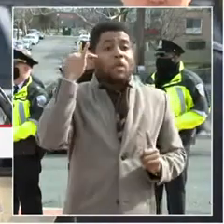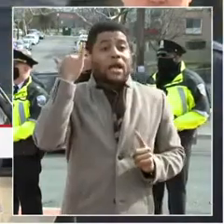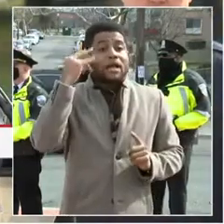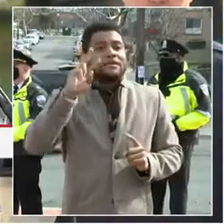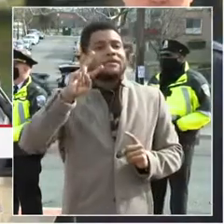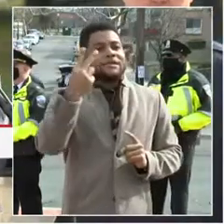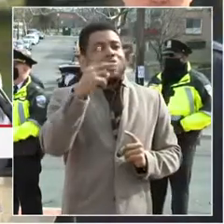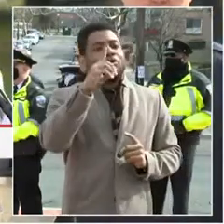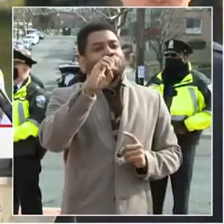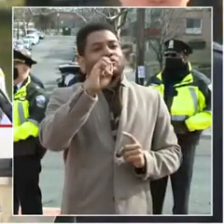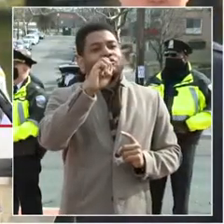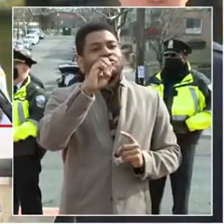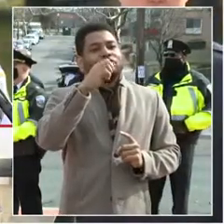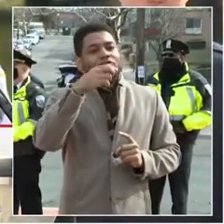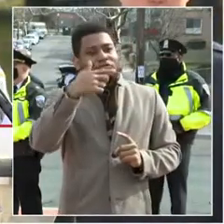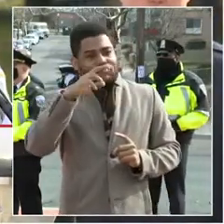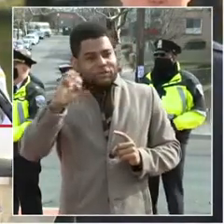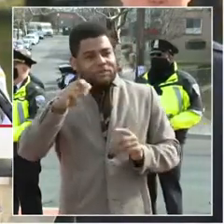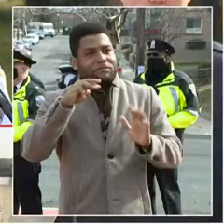Cleary.